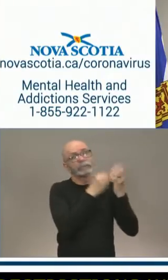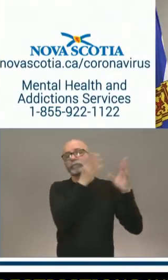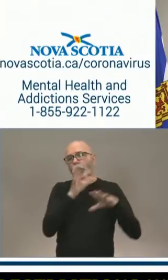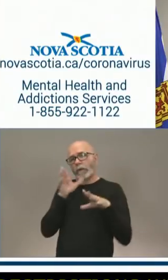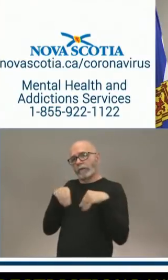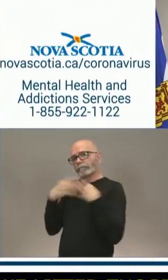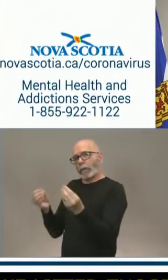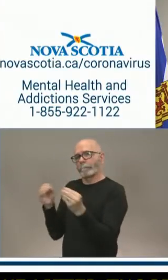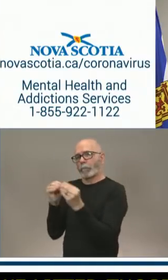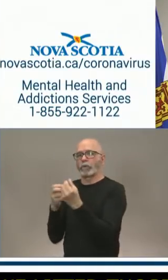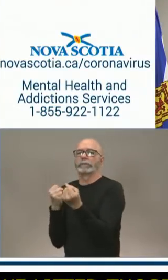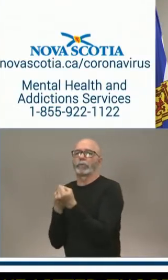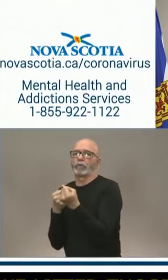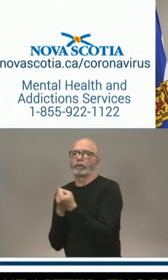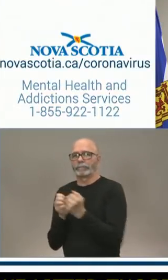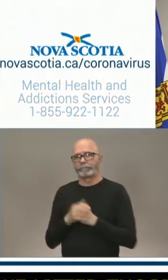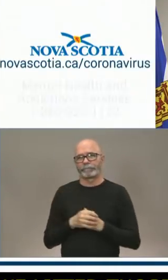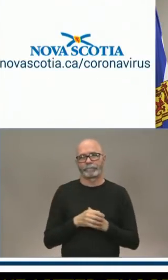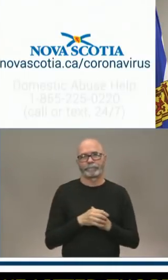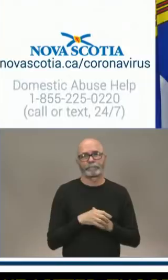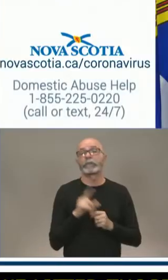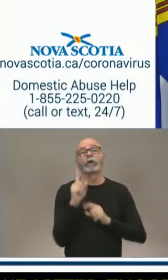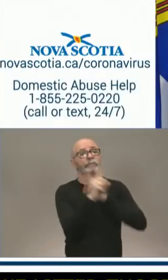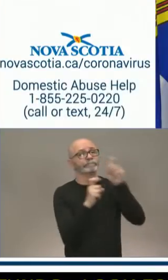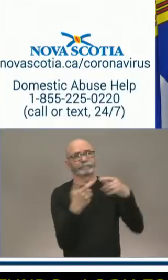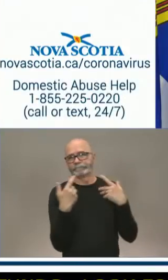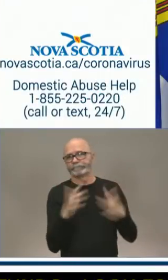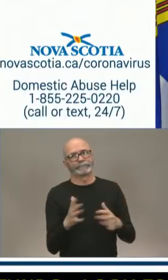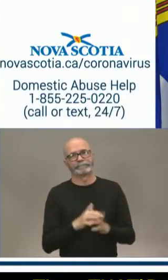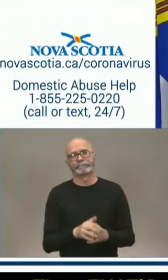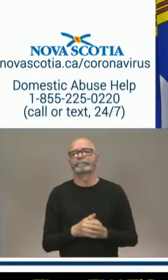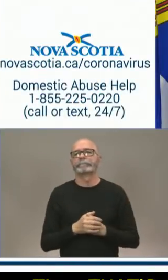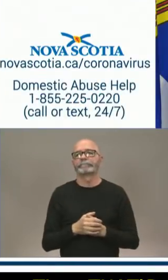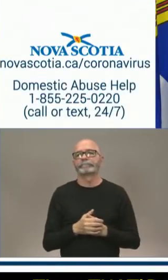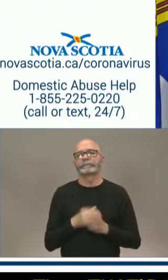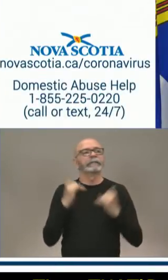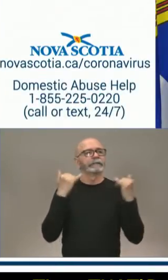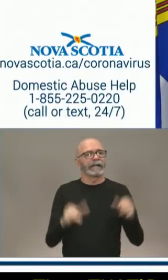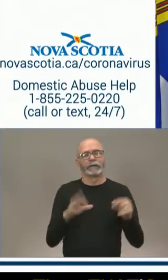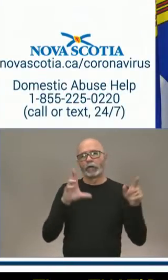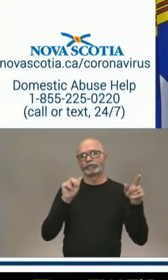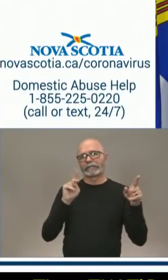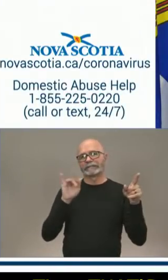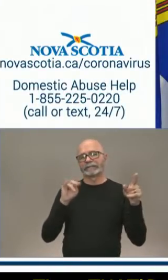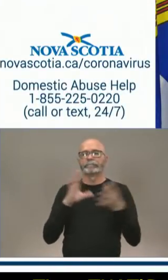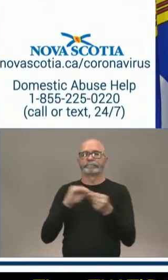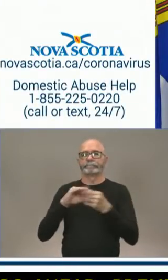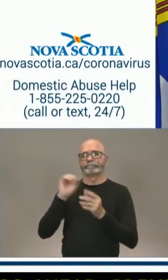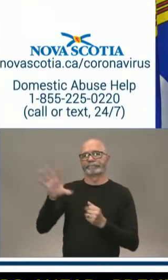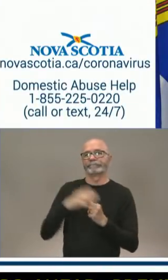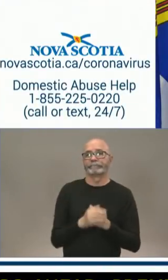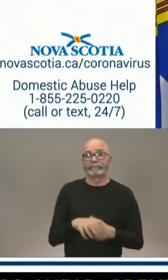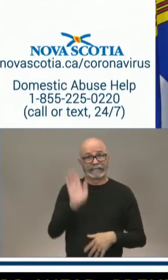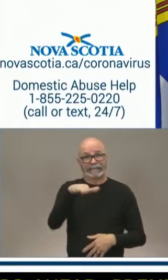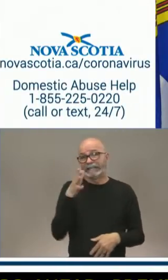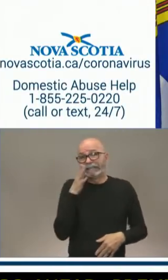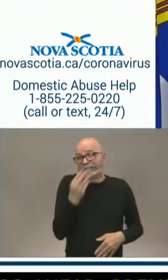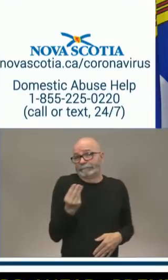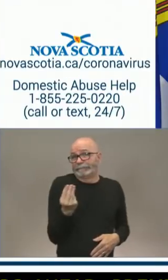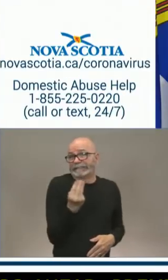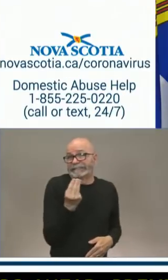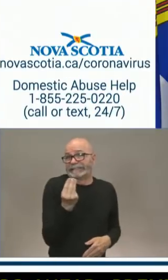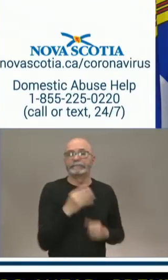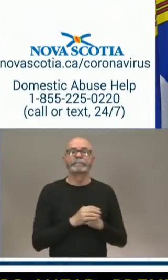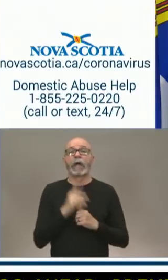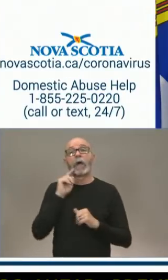for questions today. Go ahead, Premier. Thank you. As you heard, we have a plan starting Monday for our over 80